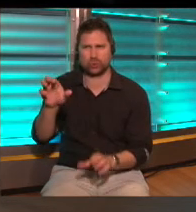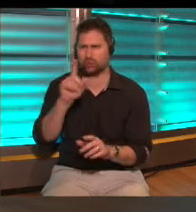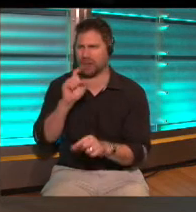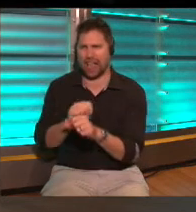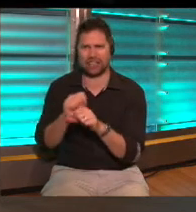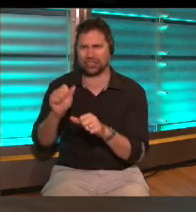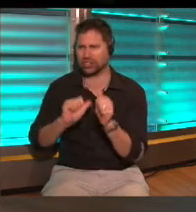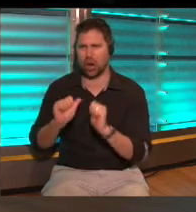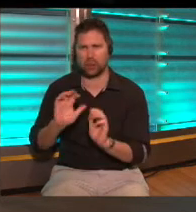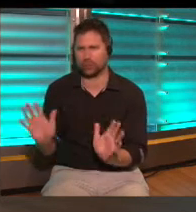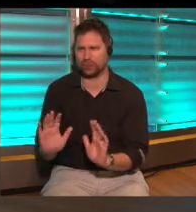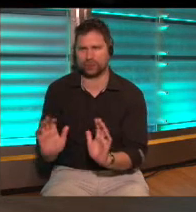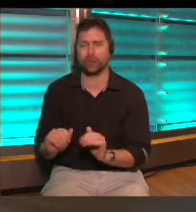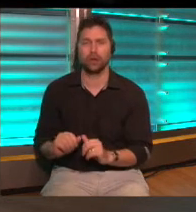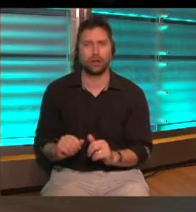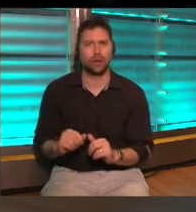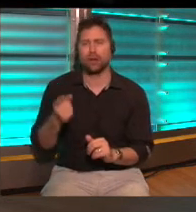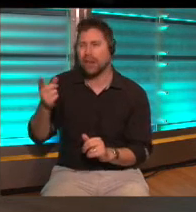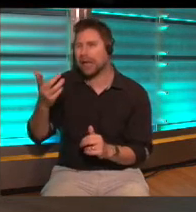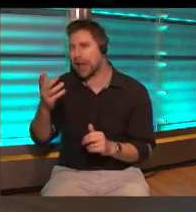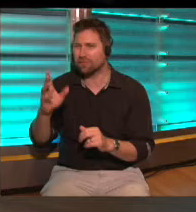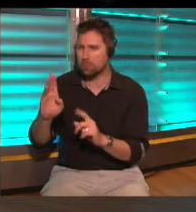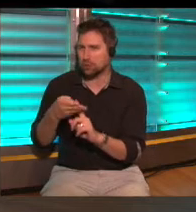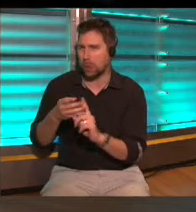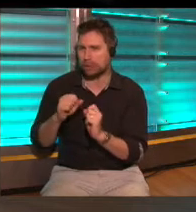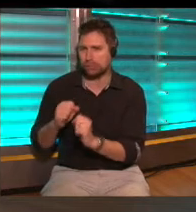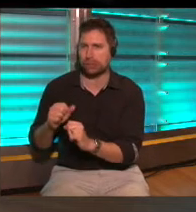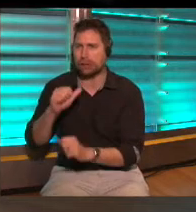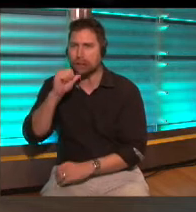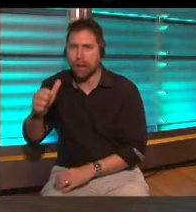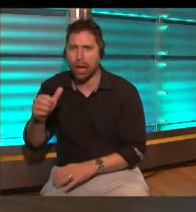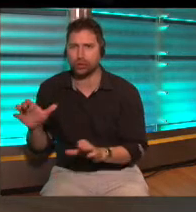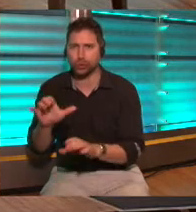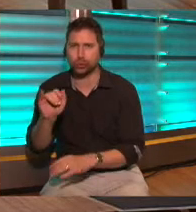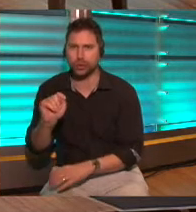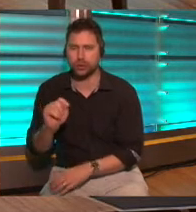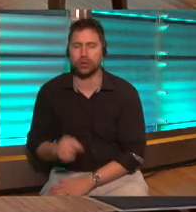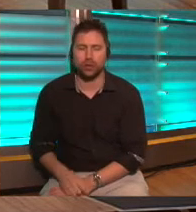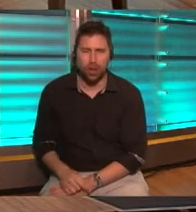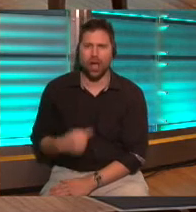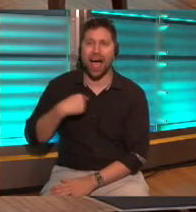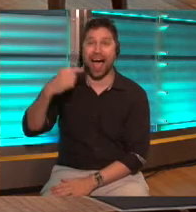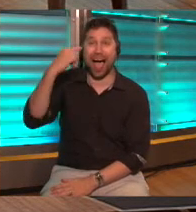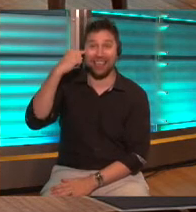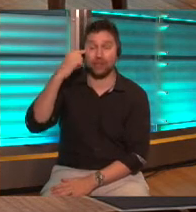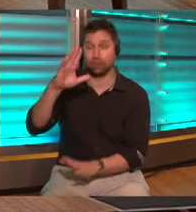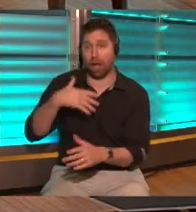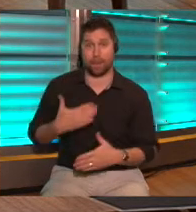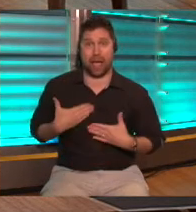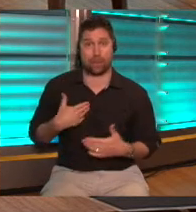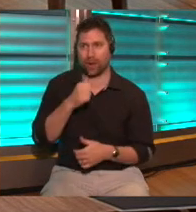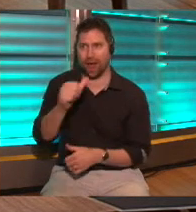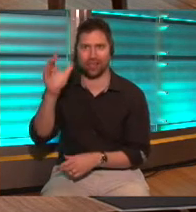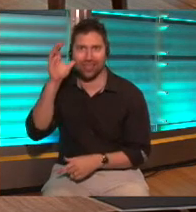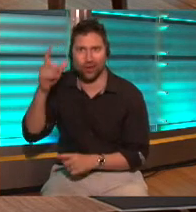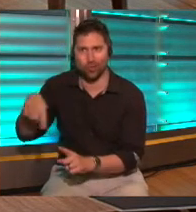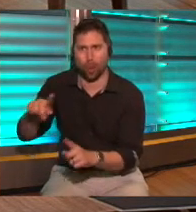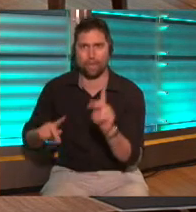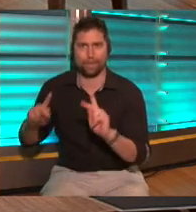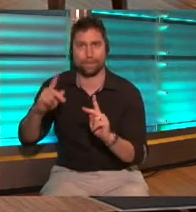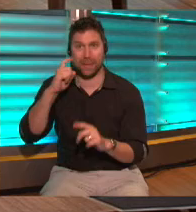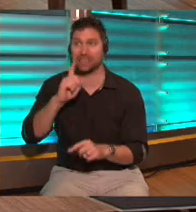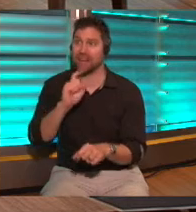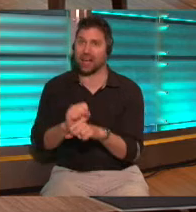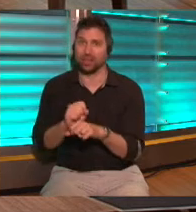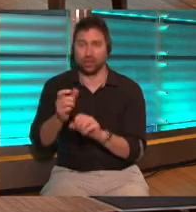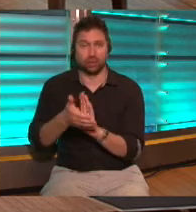know, and they tried to sort of persuade us not to do it. And I think that I'm glad that we didn't listen to those people because it actually